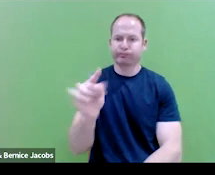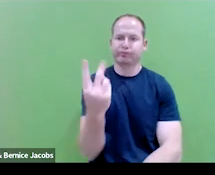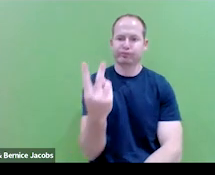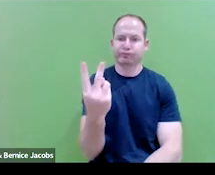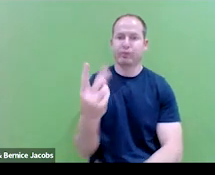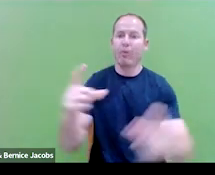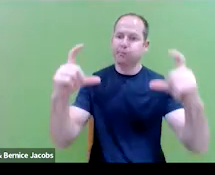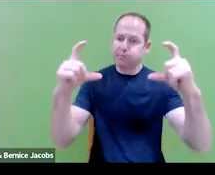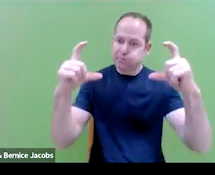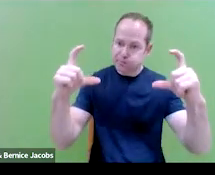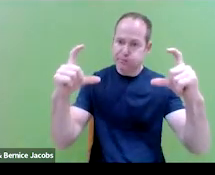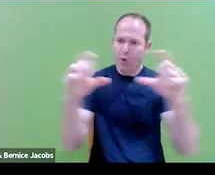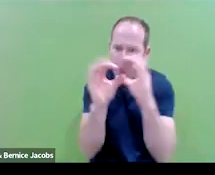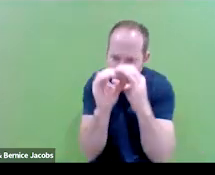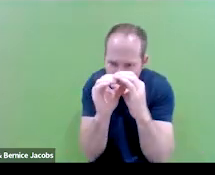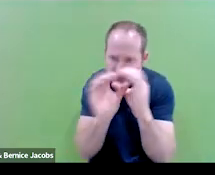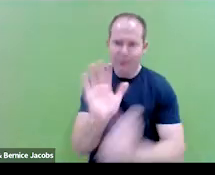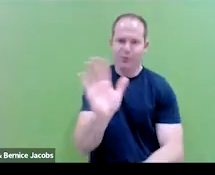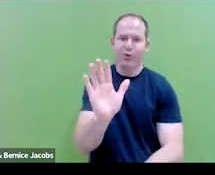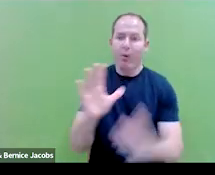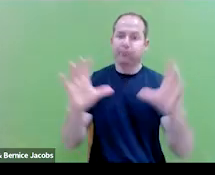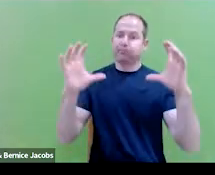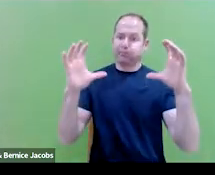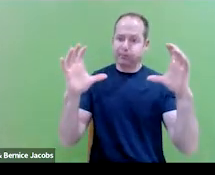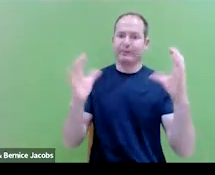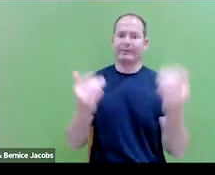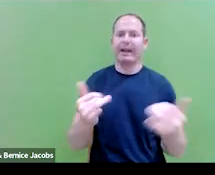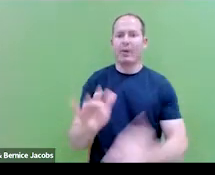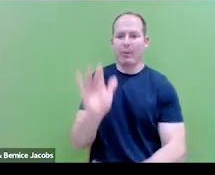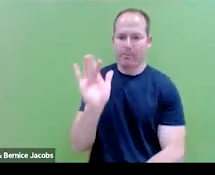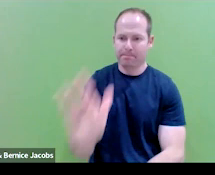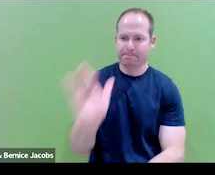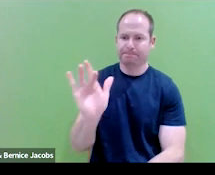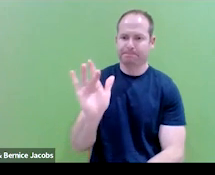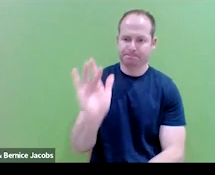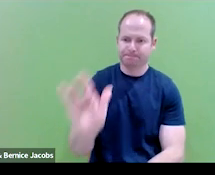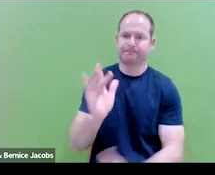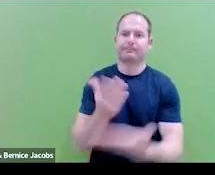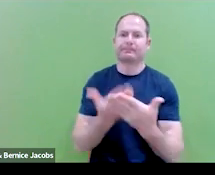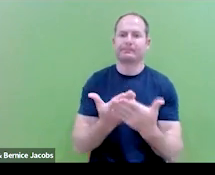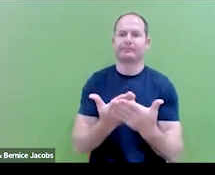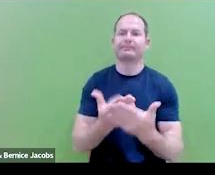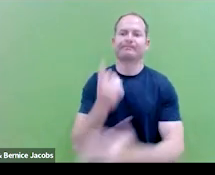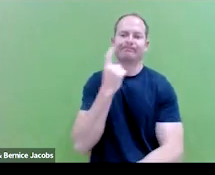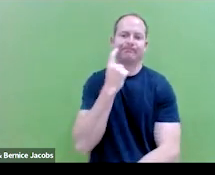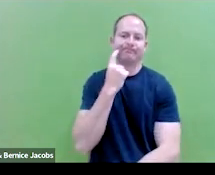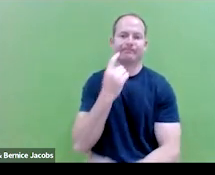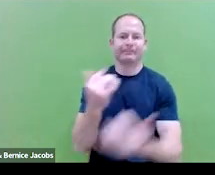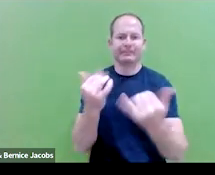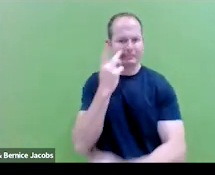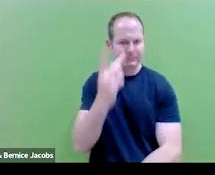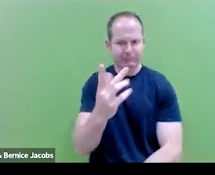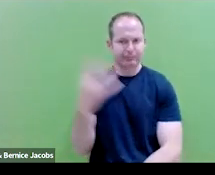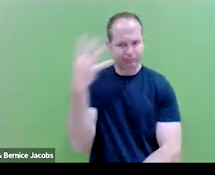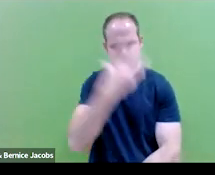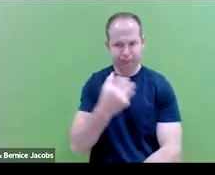round, and it's very easy to push them. Just makes it so much easier for everybody else. And it looks aesthetically pleasing. So